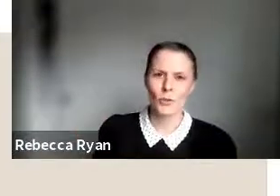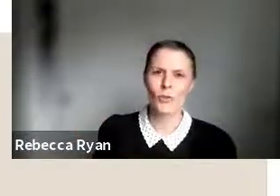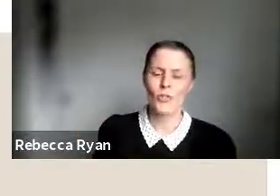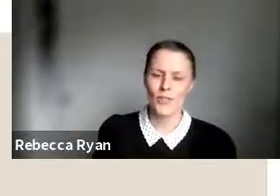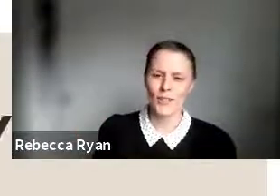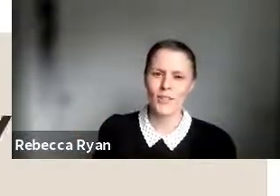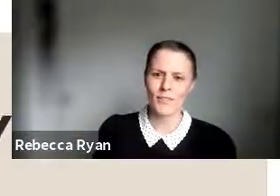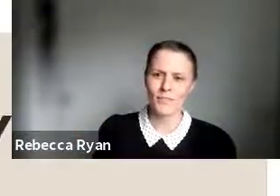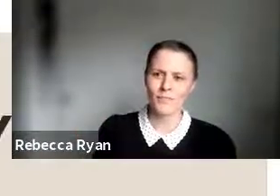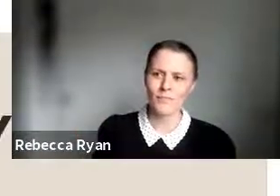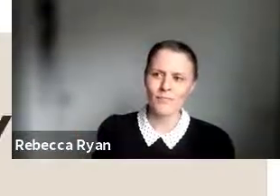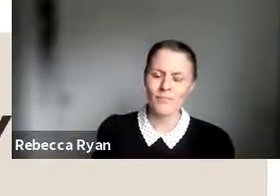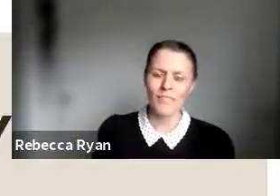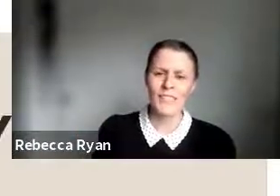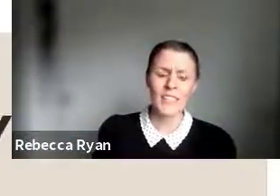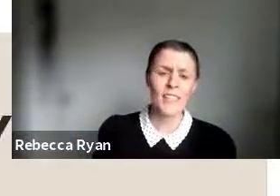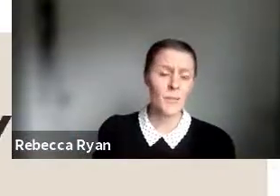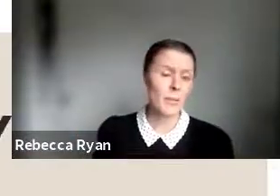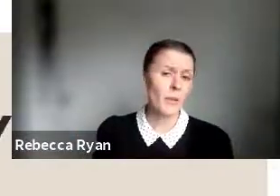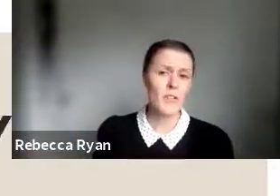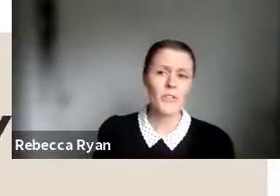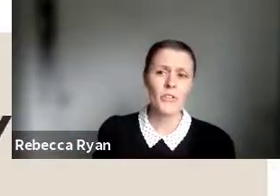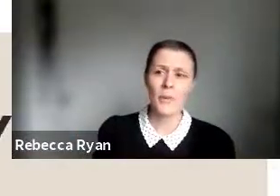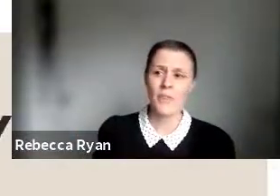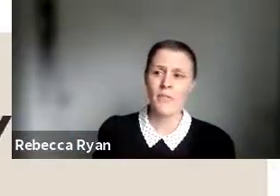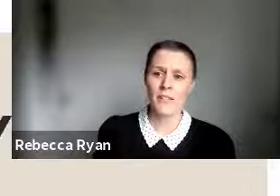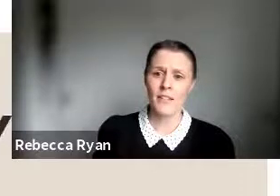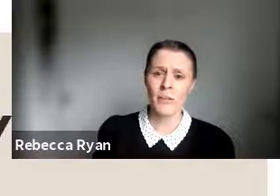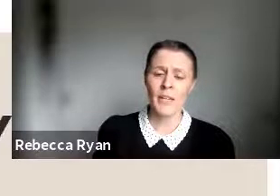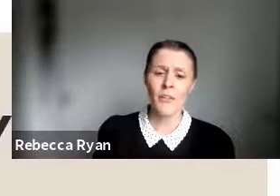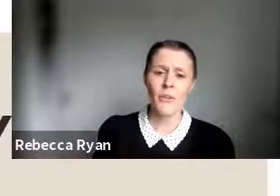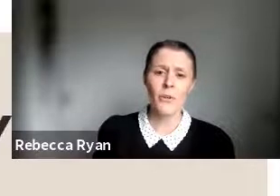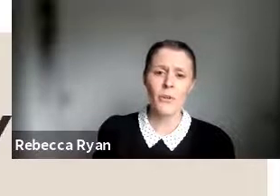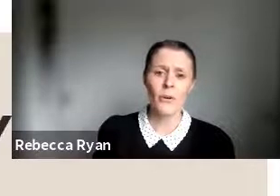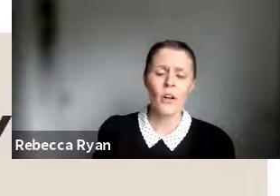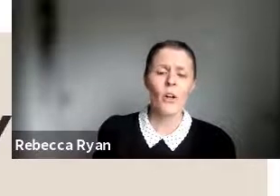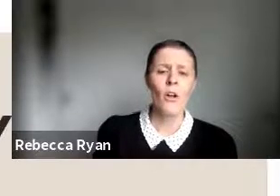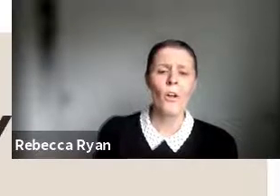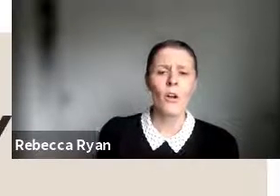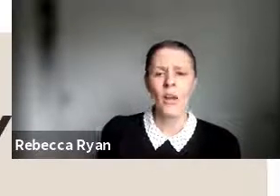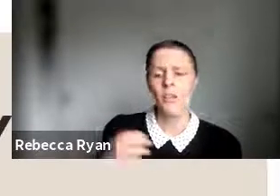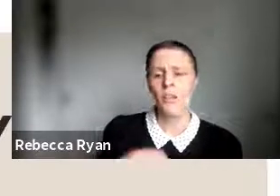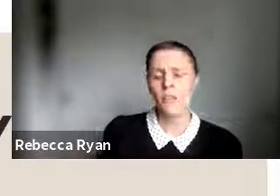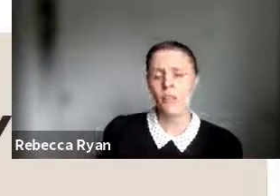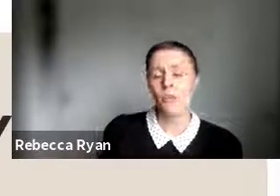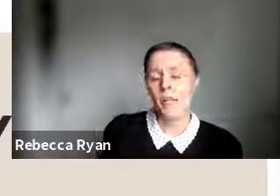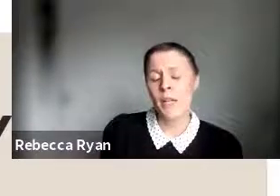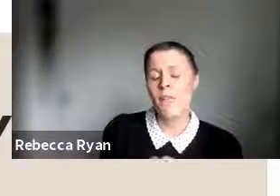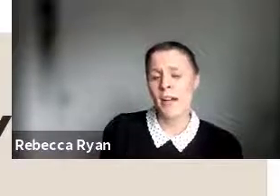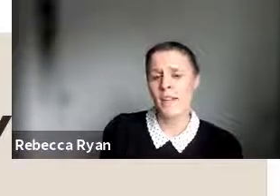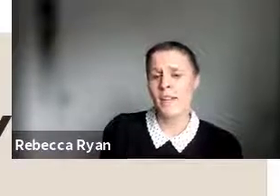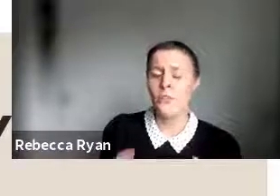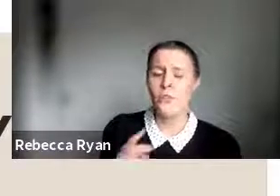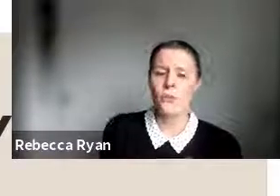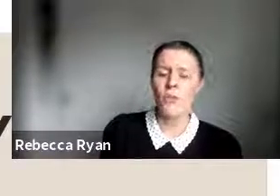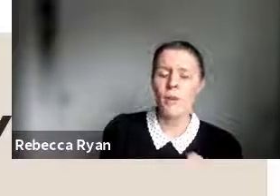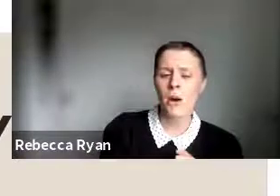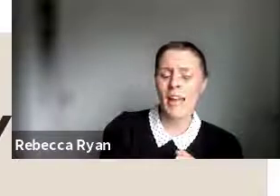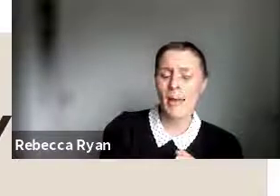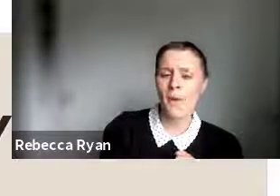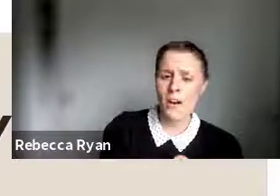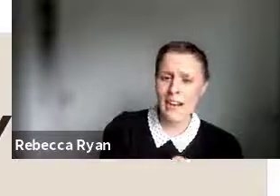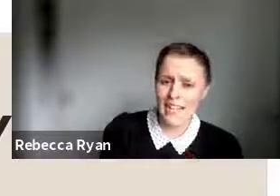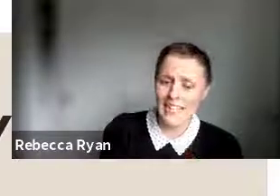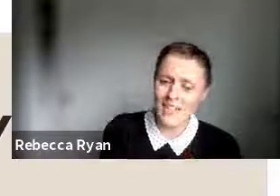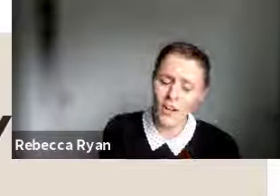and social distancing. A lot of people have concerns about the vaccines being too new. We know that the 3 vaccines, 2 of them